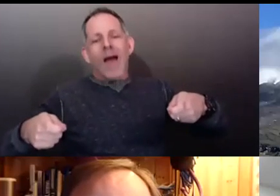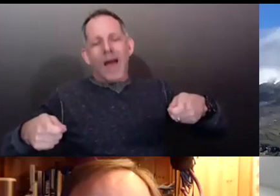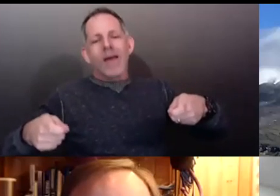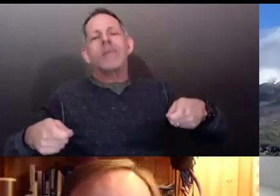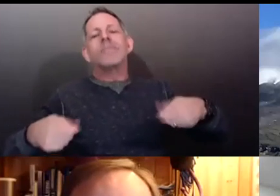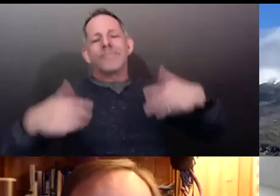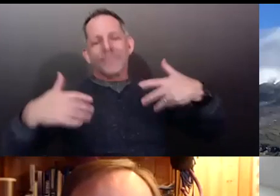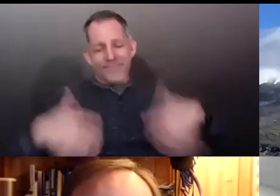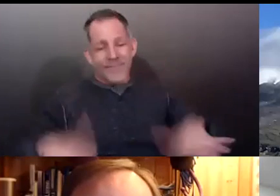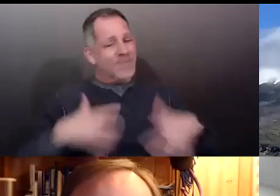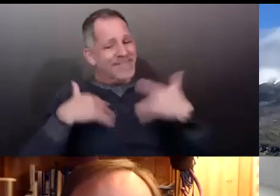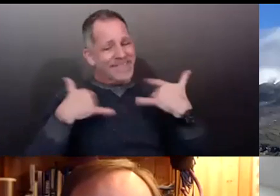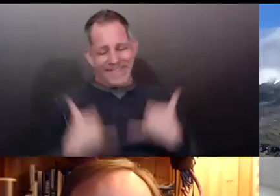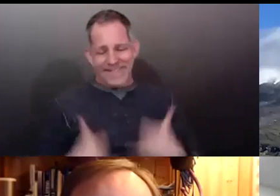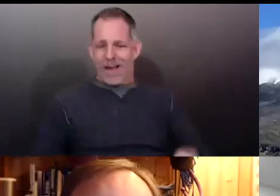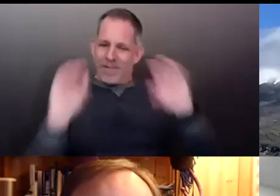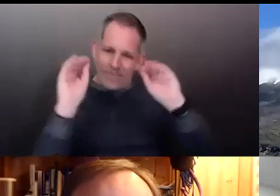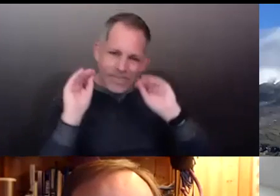the better.